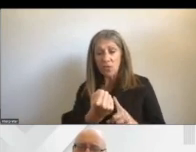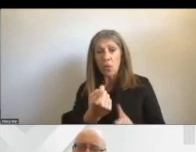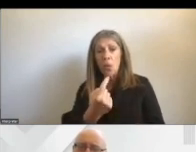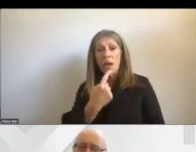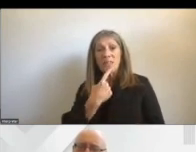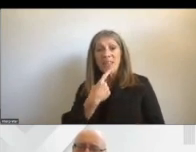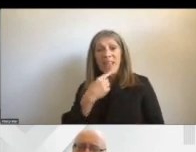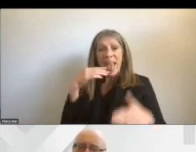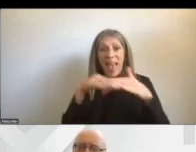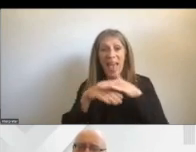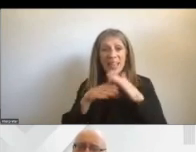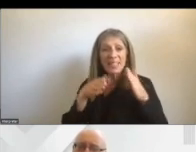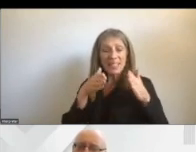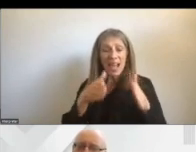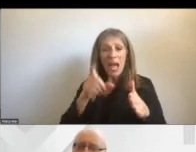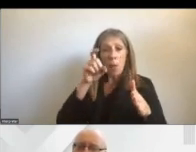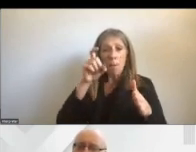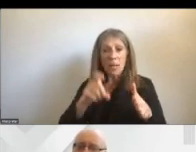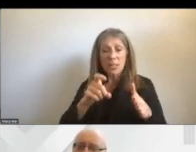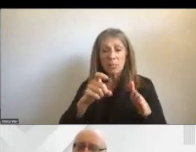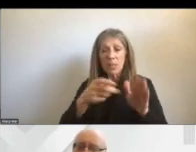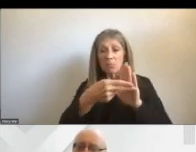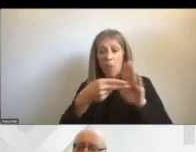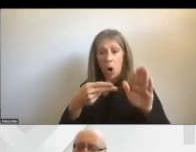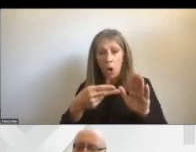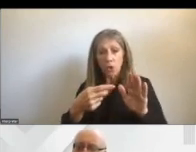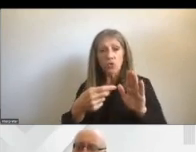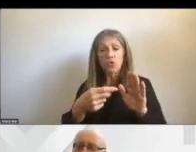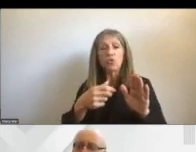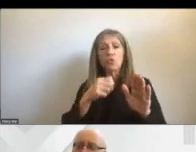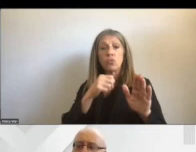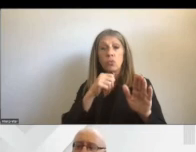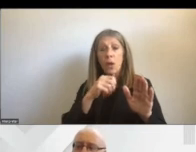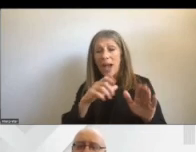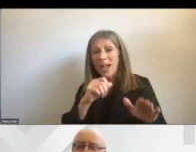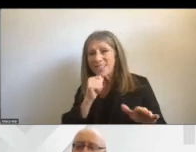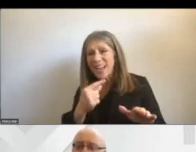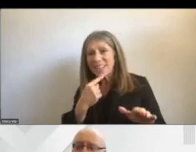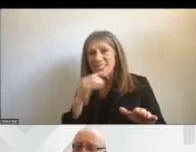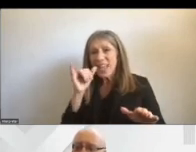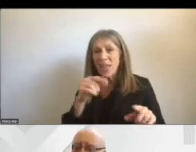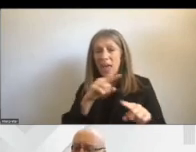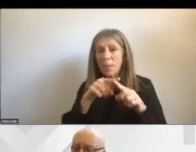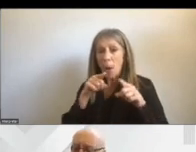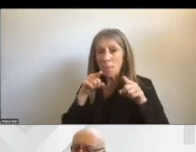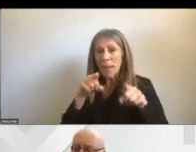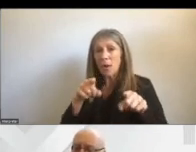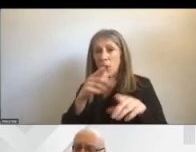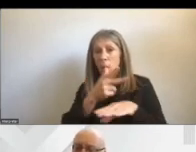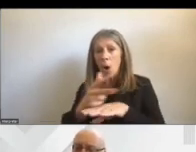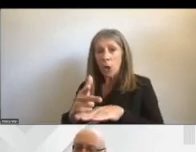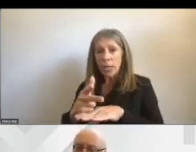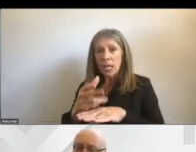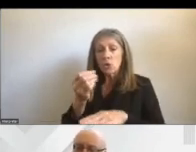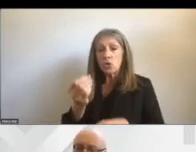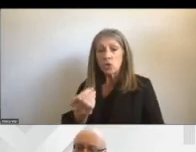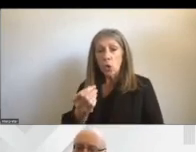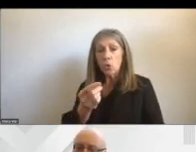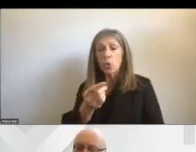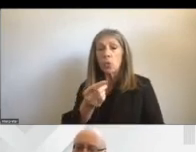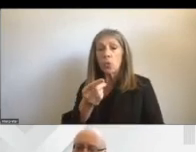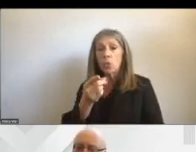international symbol of accessibility, complying with R411. Signs must be 60 inches minimum above the ground surface